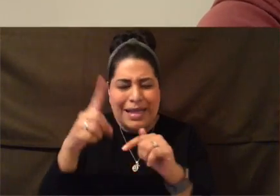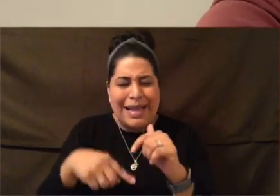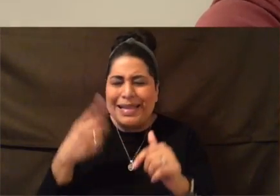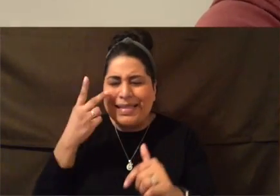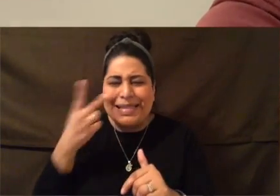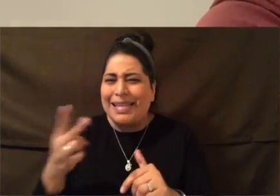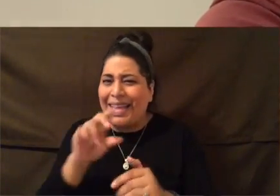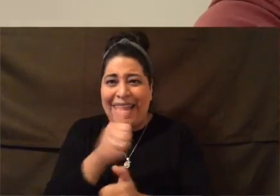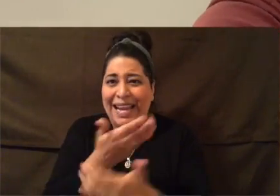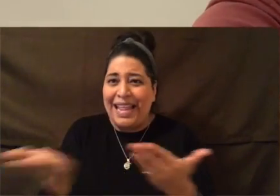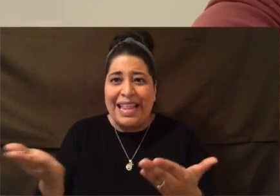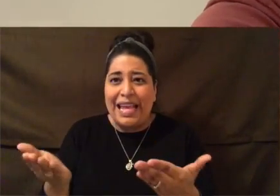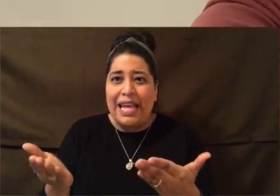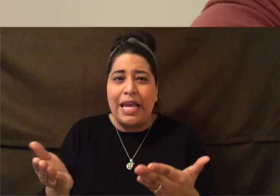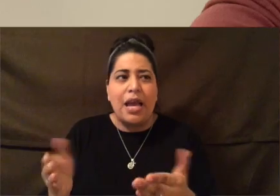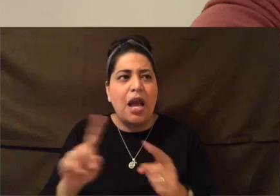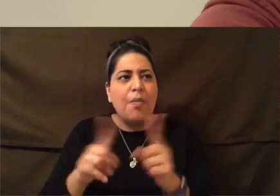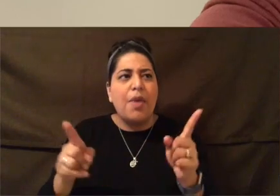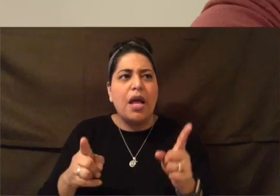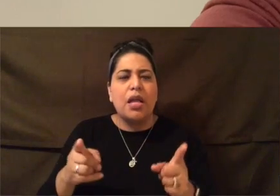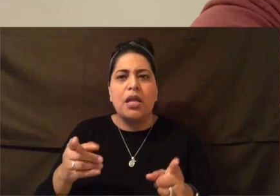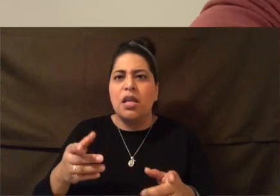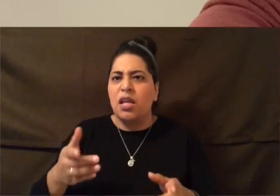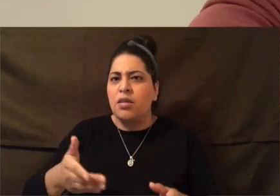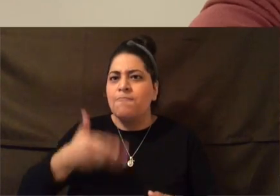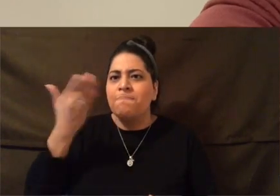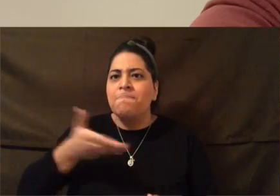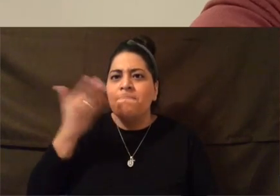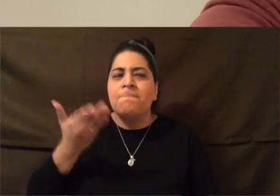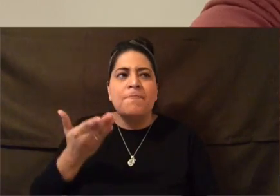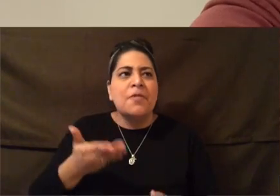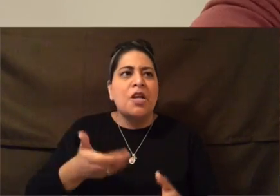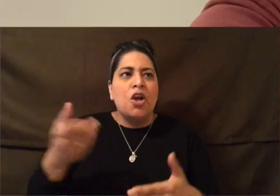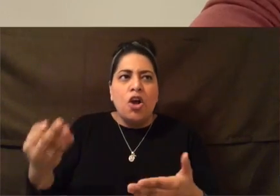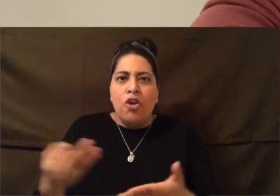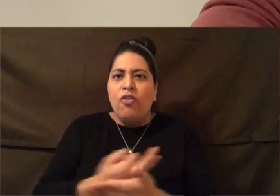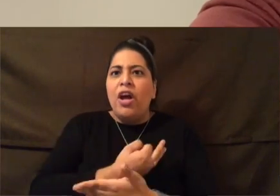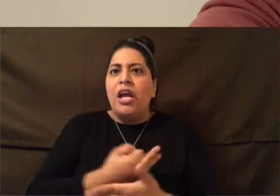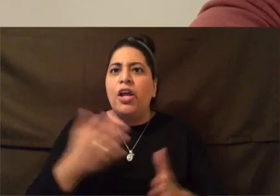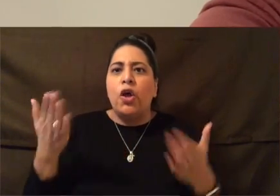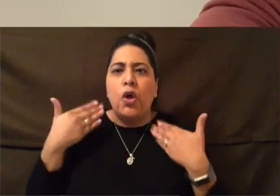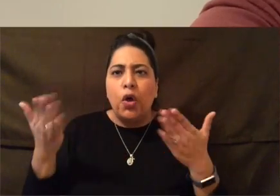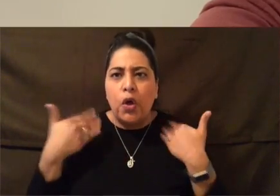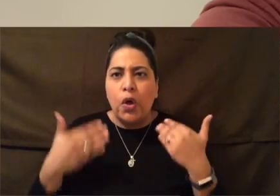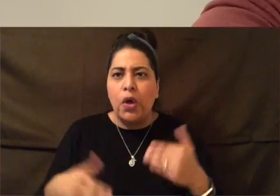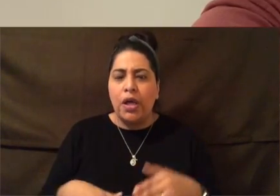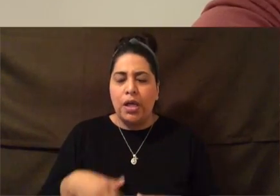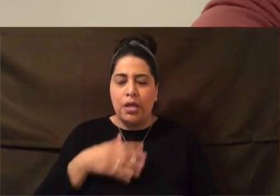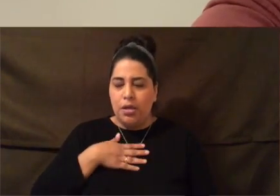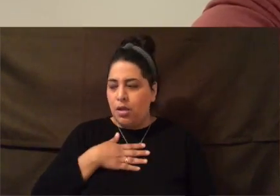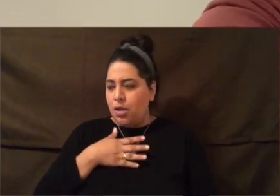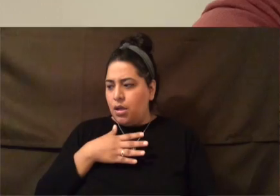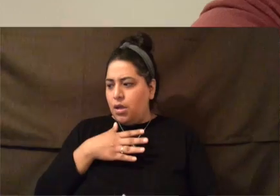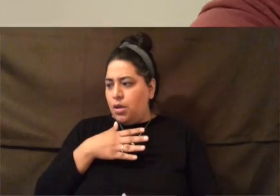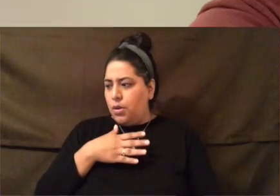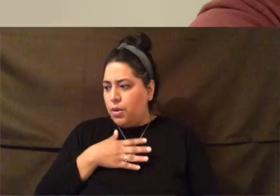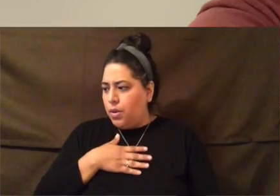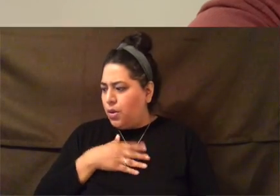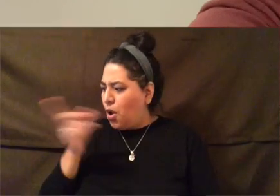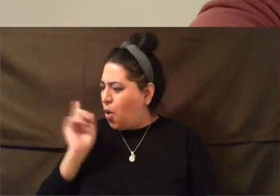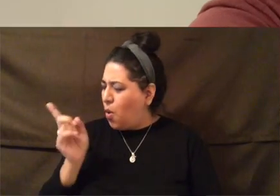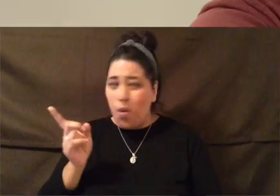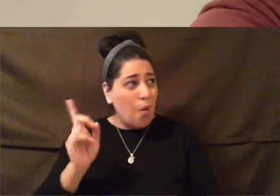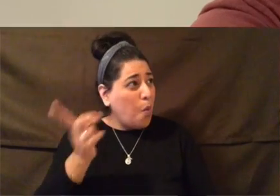outside. He couldn't see anything in the misty darkness. The air felt good, cool, and fresh. He took a deep